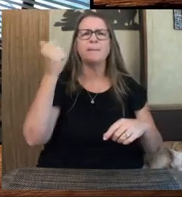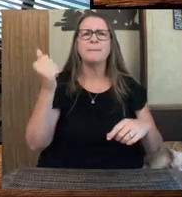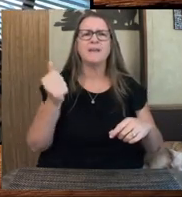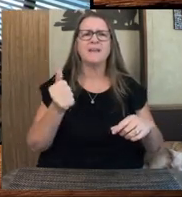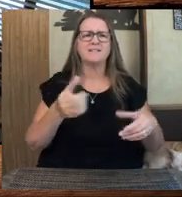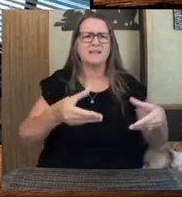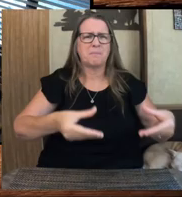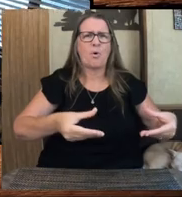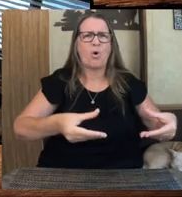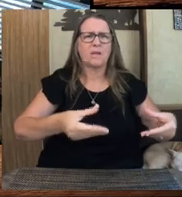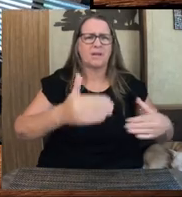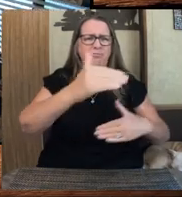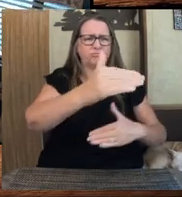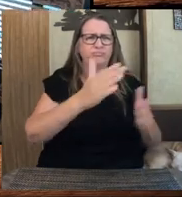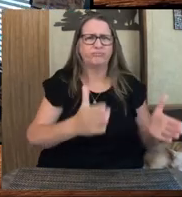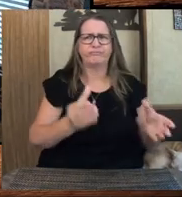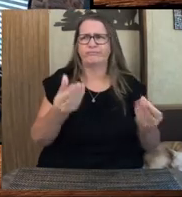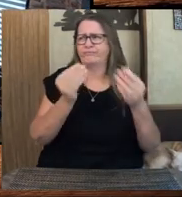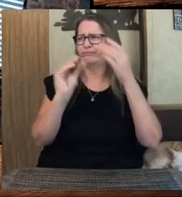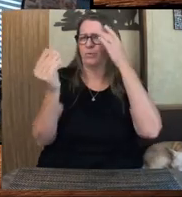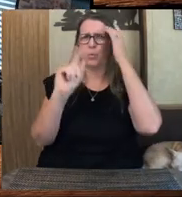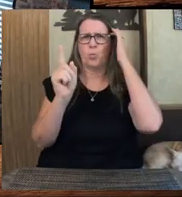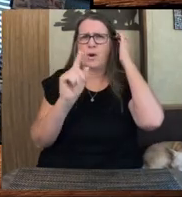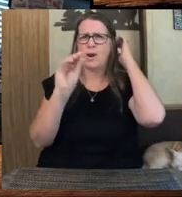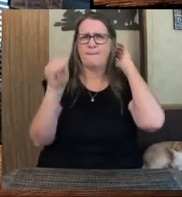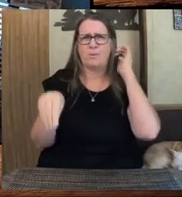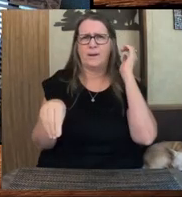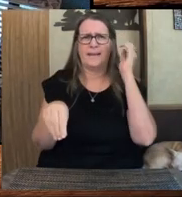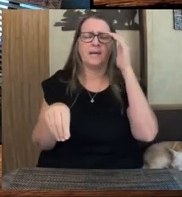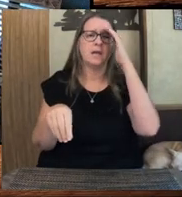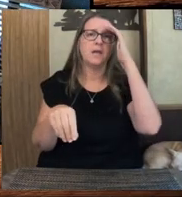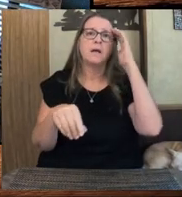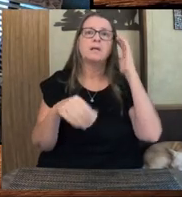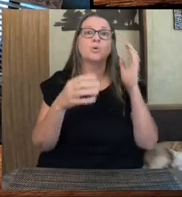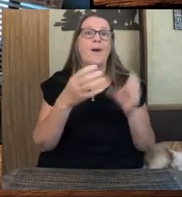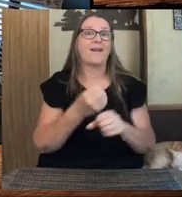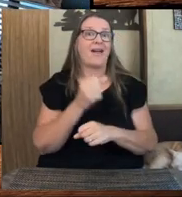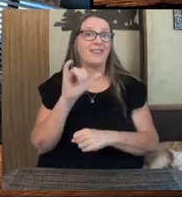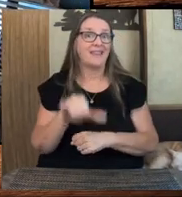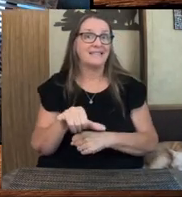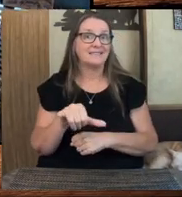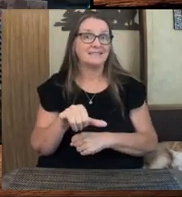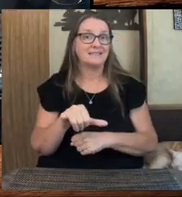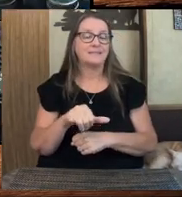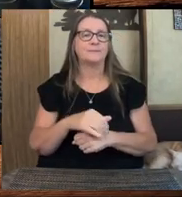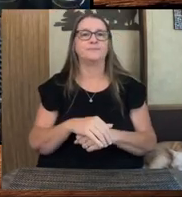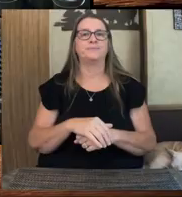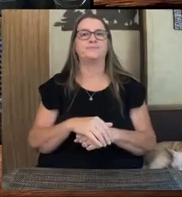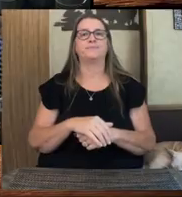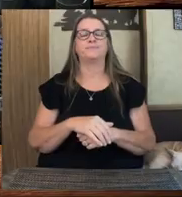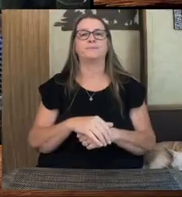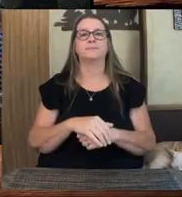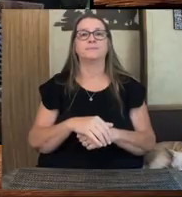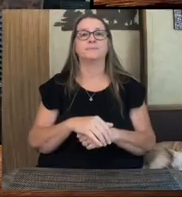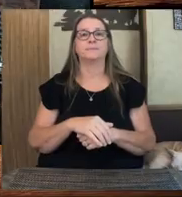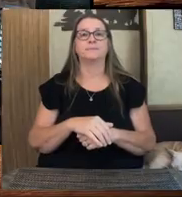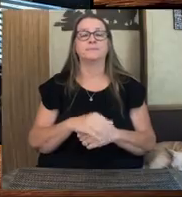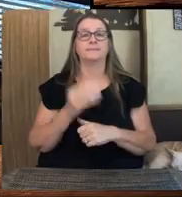but I don't like that because it's bulky and I could never find a good place to put it. So we got this.